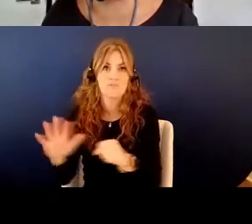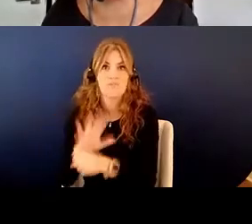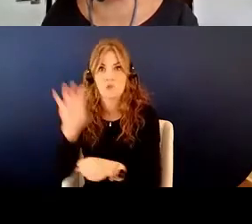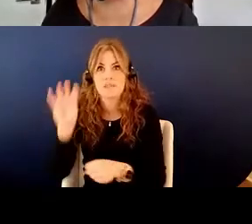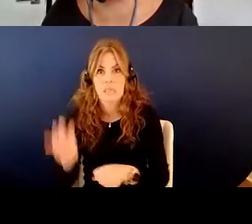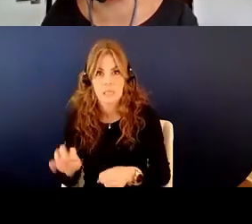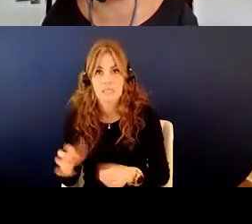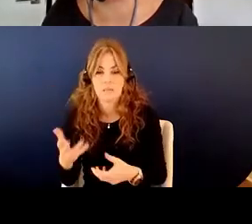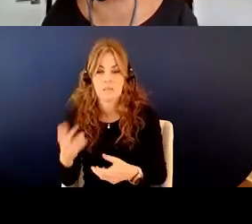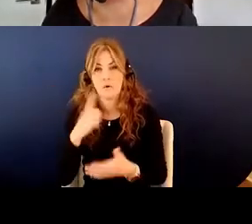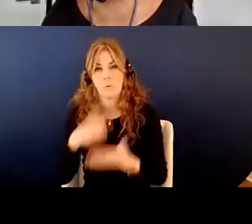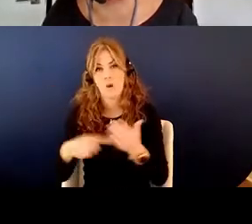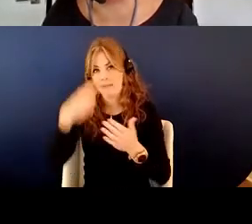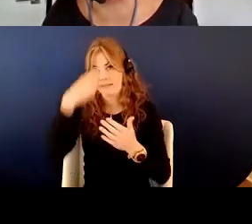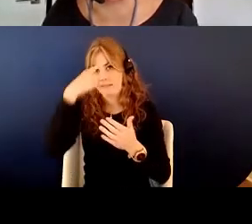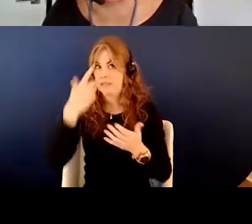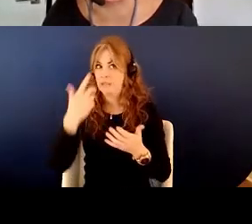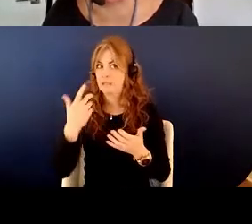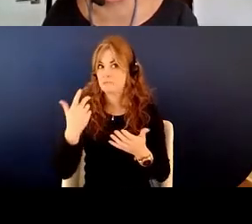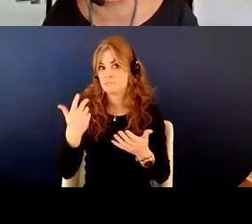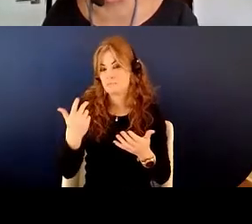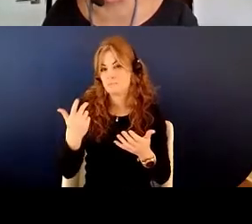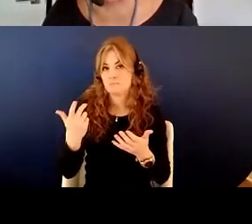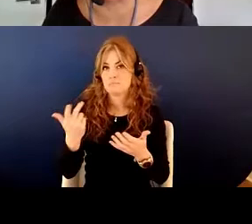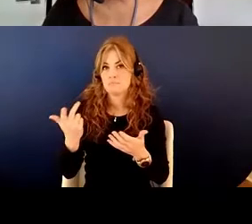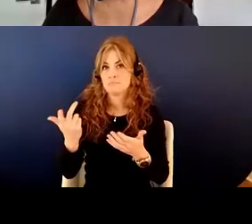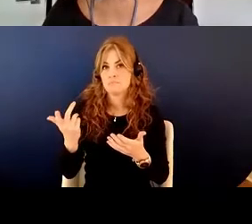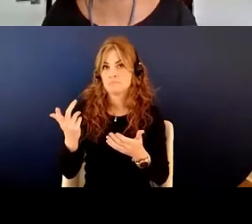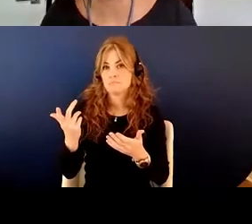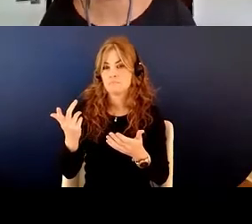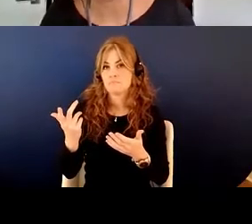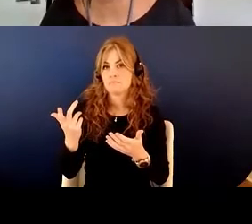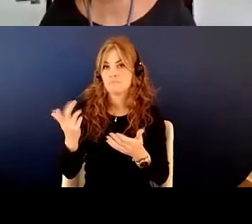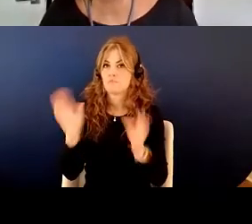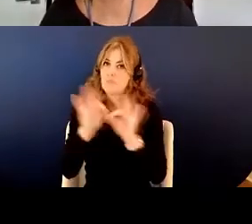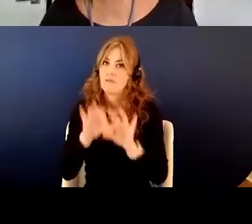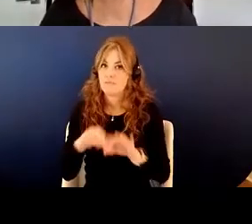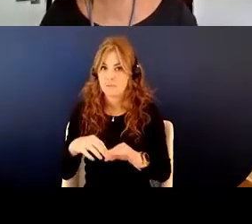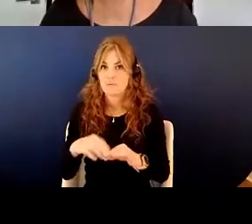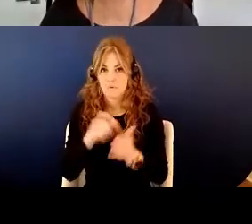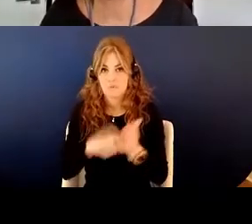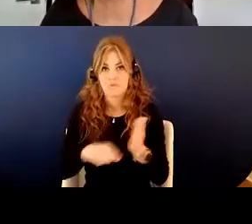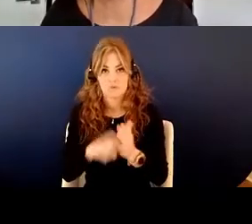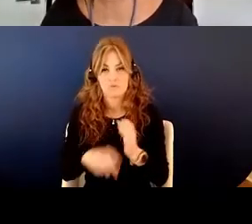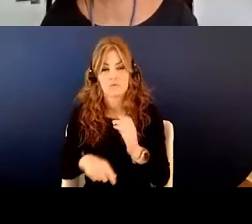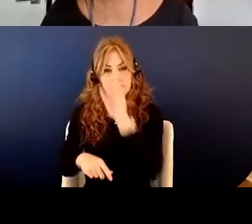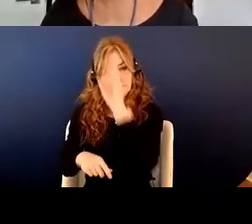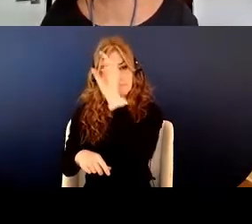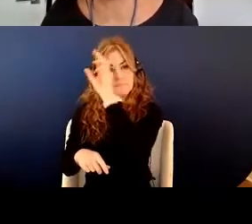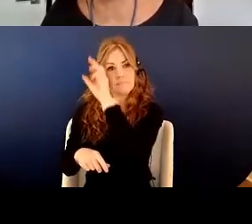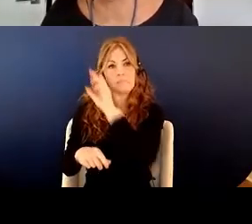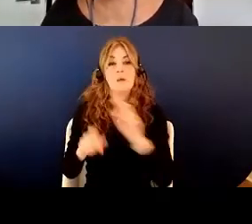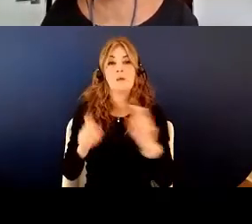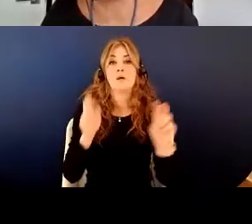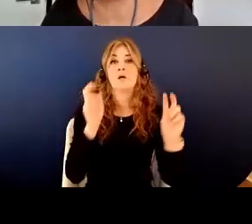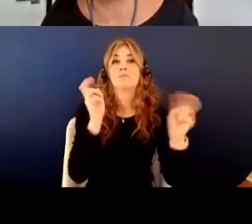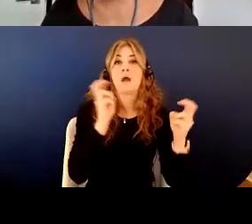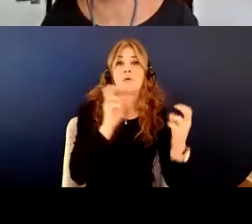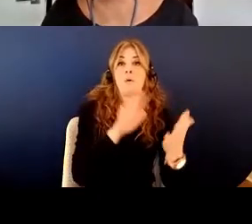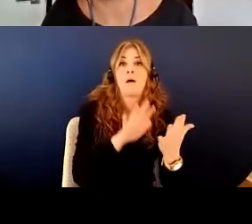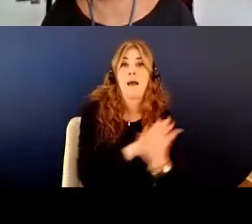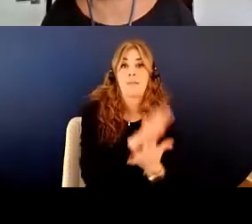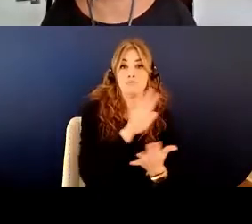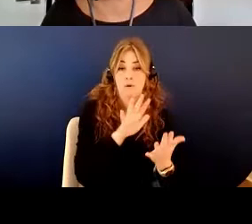of what we think are potentially relevant articles. So title and abstract screening, you might think,